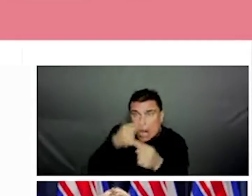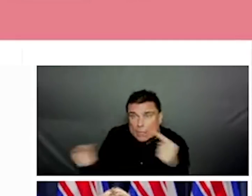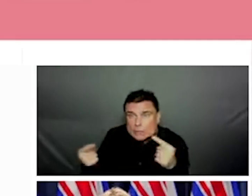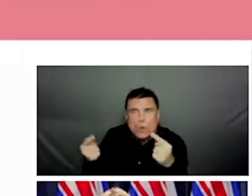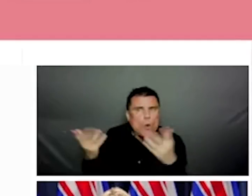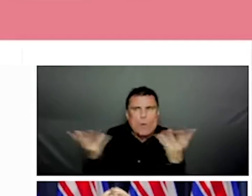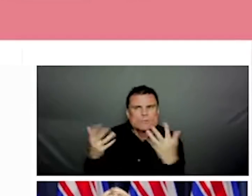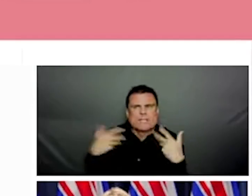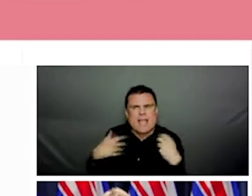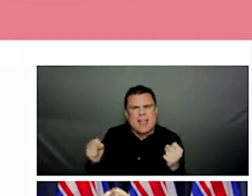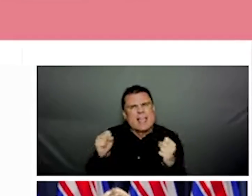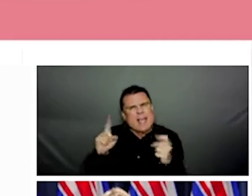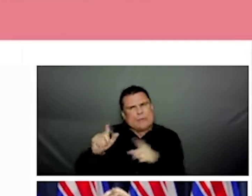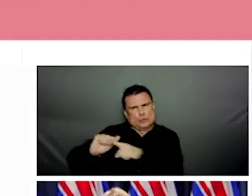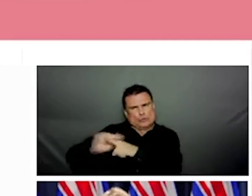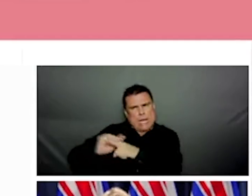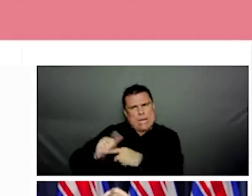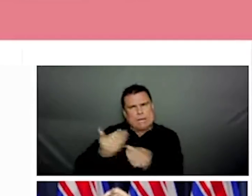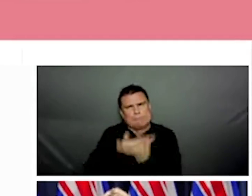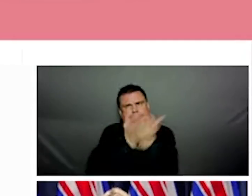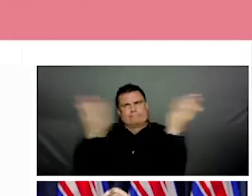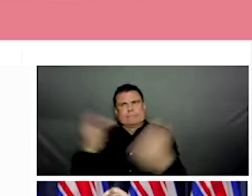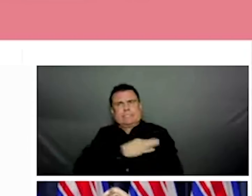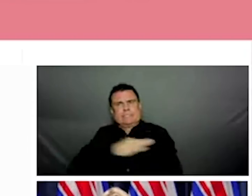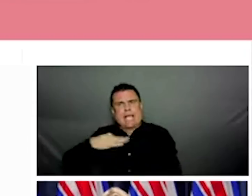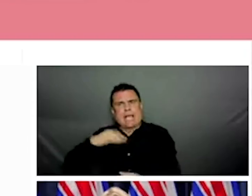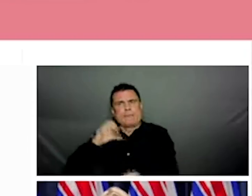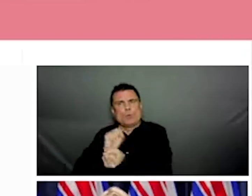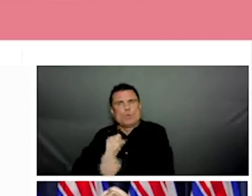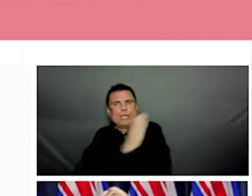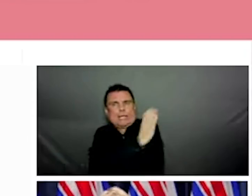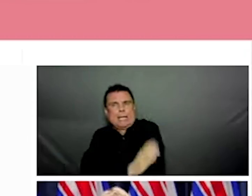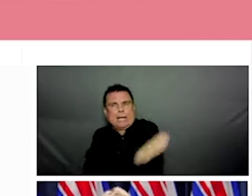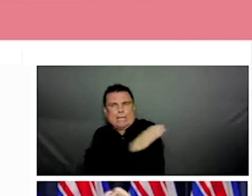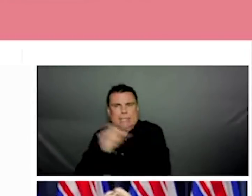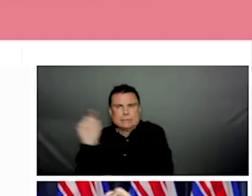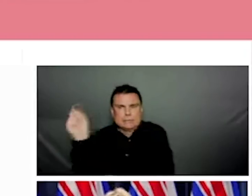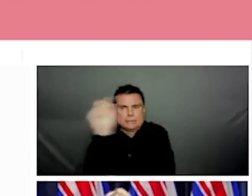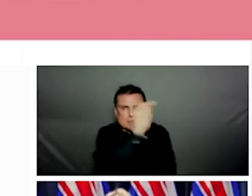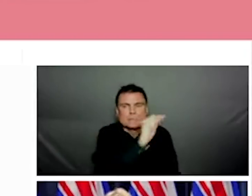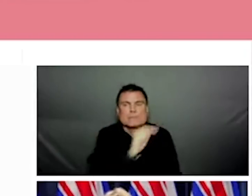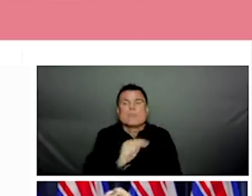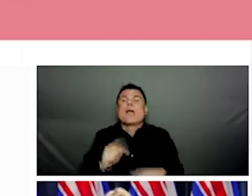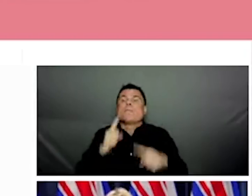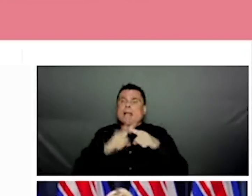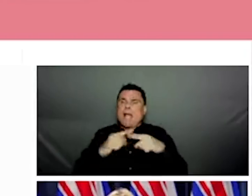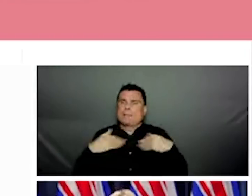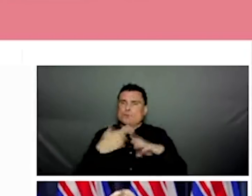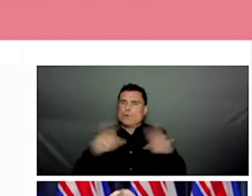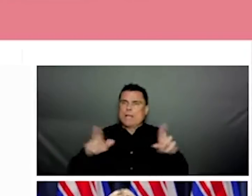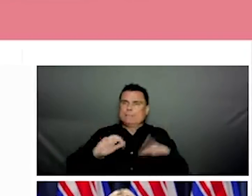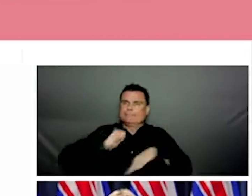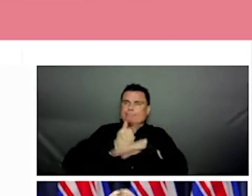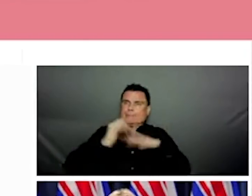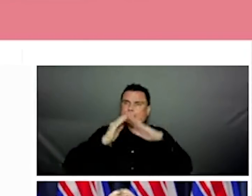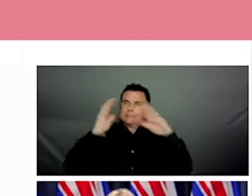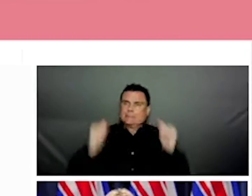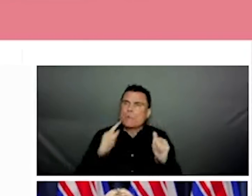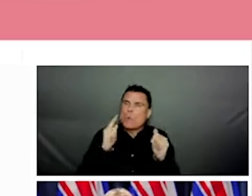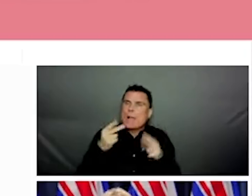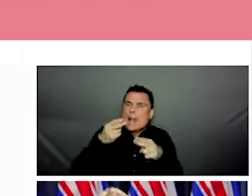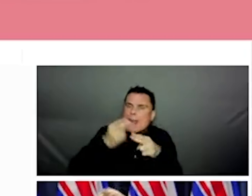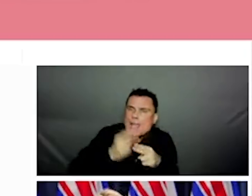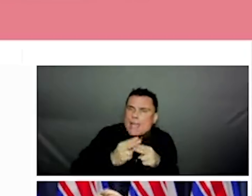system in place that records everybody's immunization, so we know exactly what lot of which vaccine they